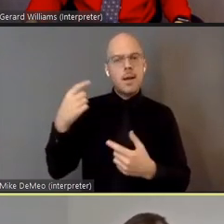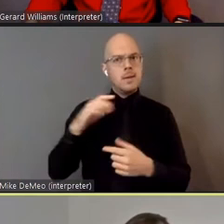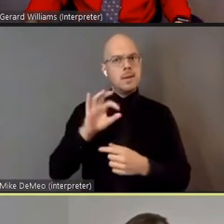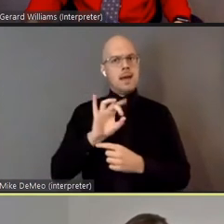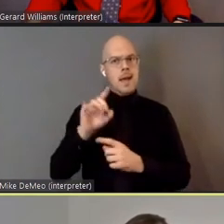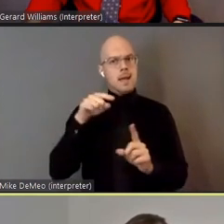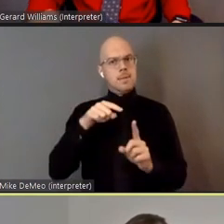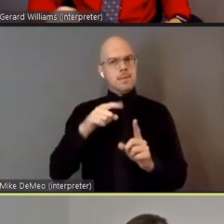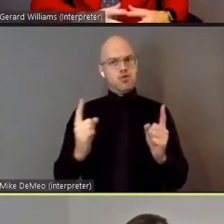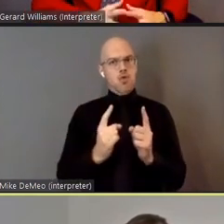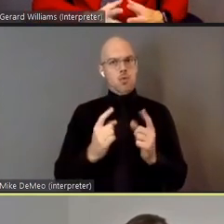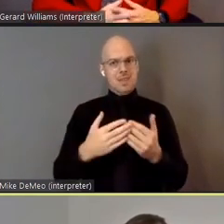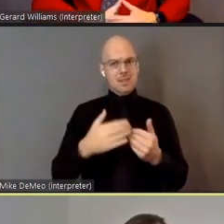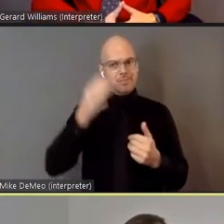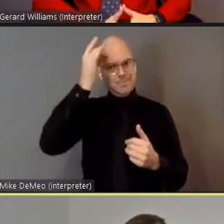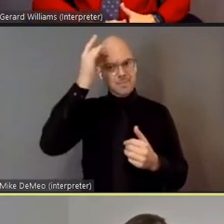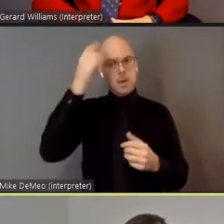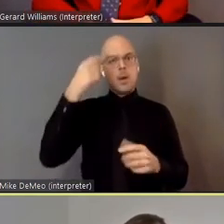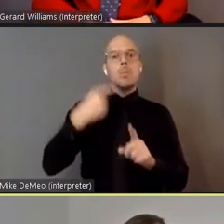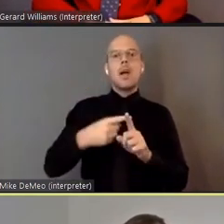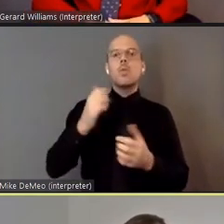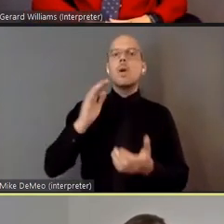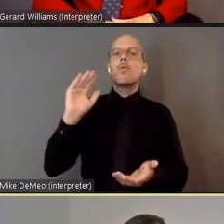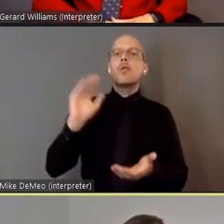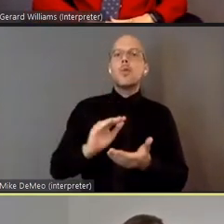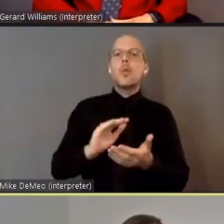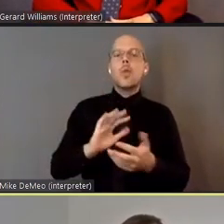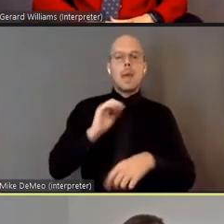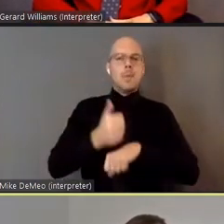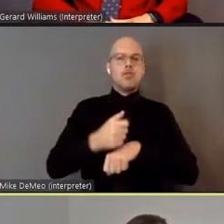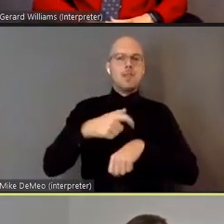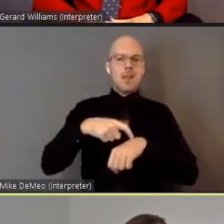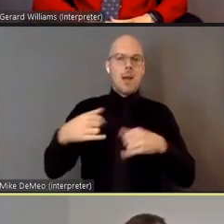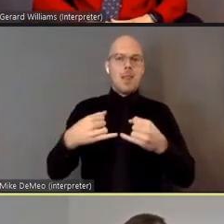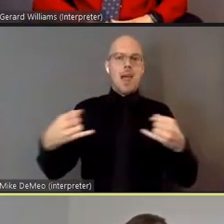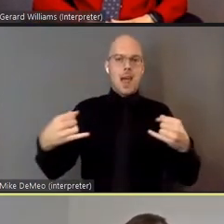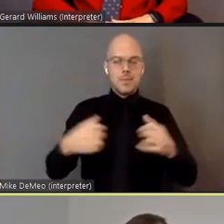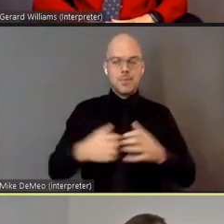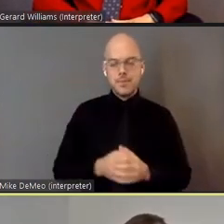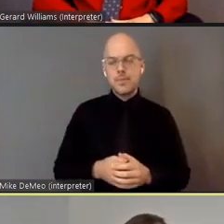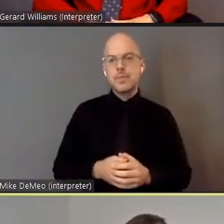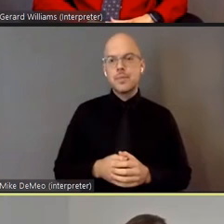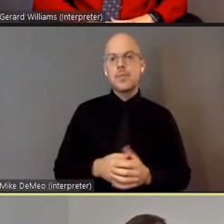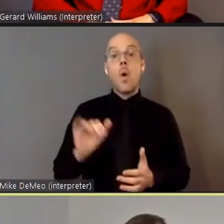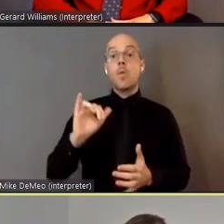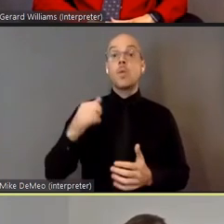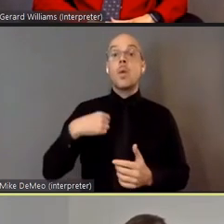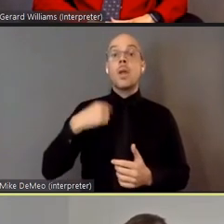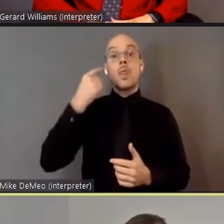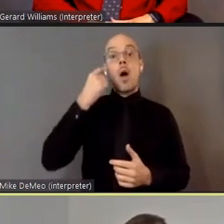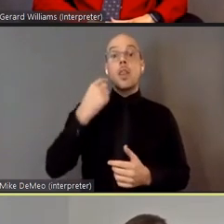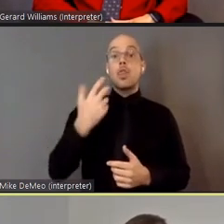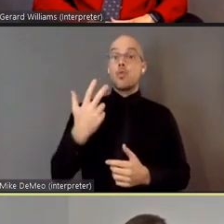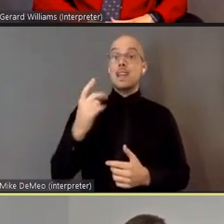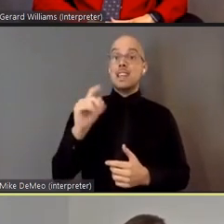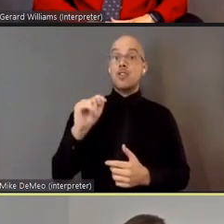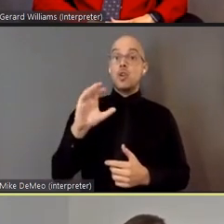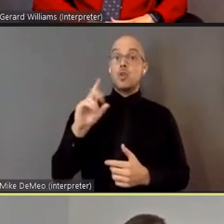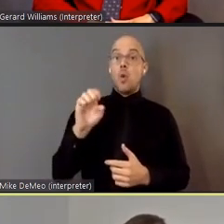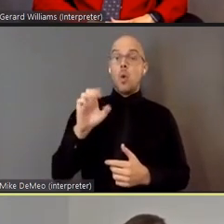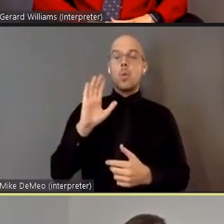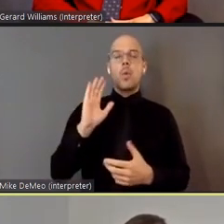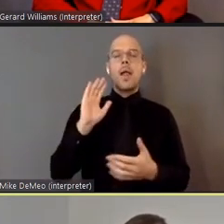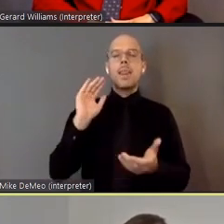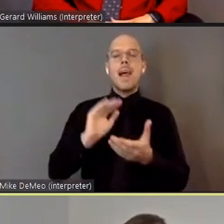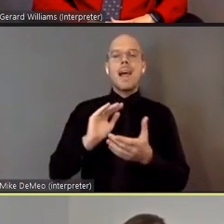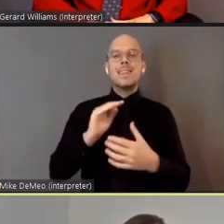reduce the overall implementation timeline. We also found that a wholly unique three-digit code would be less disruptive